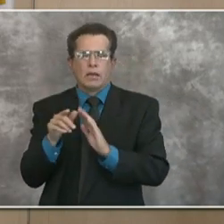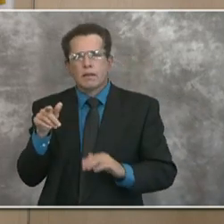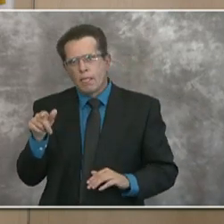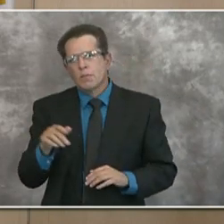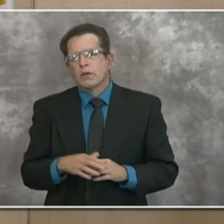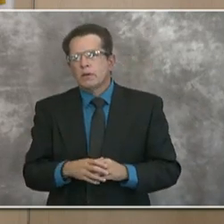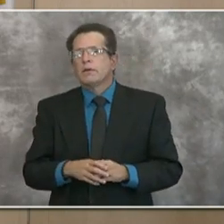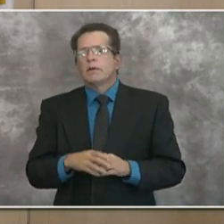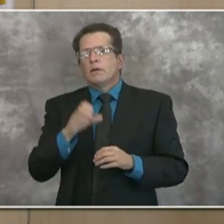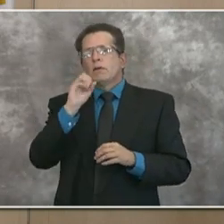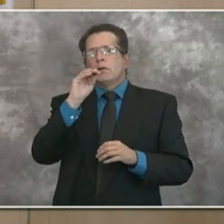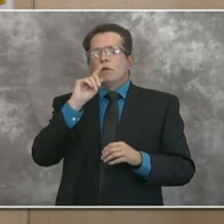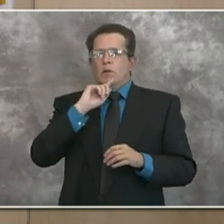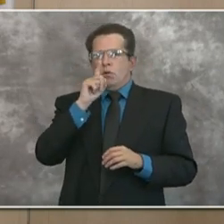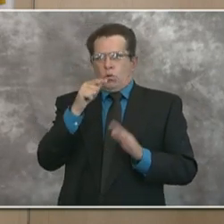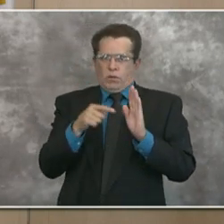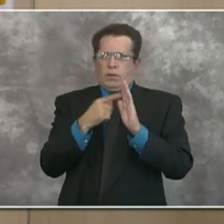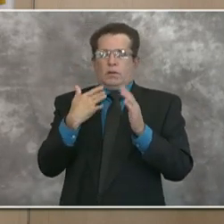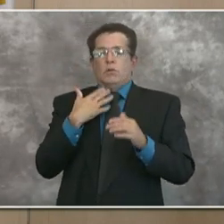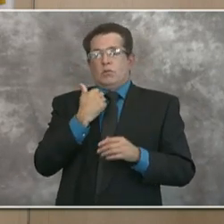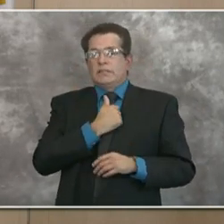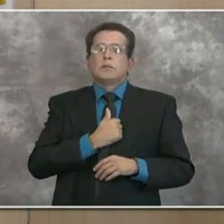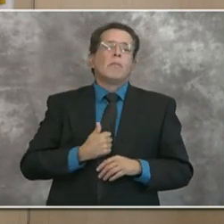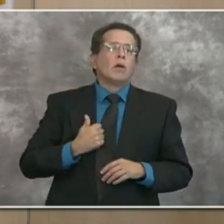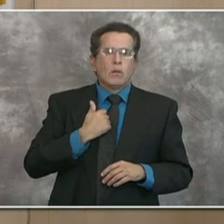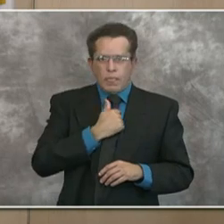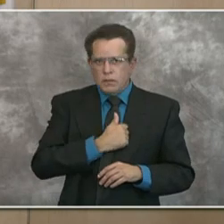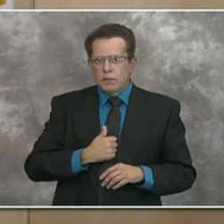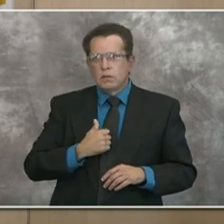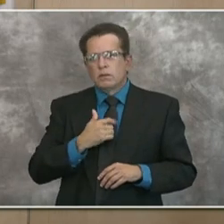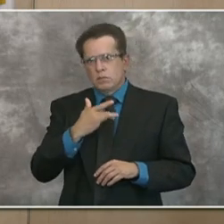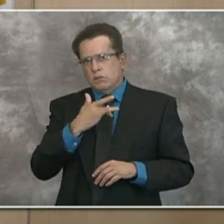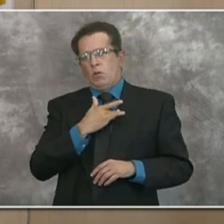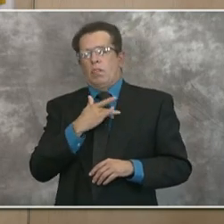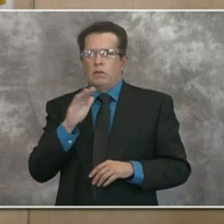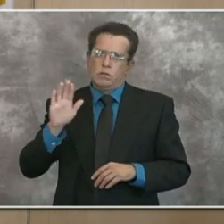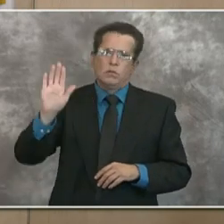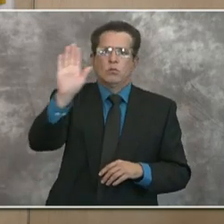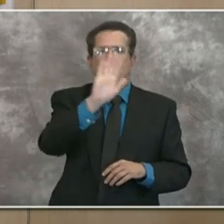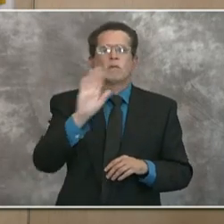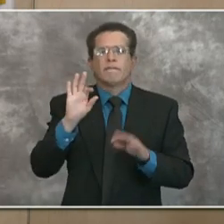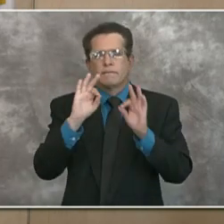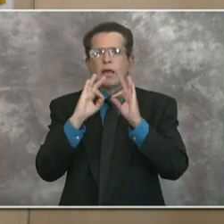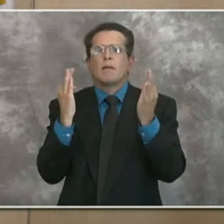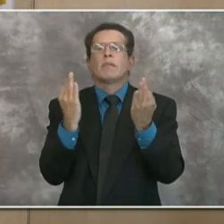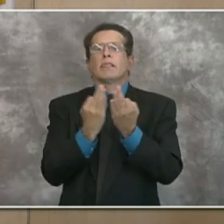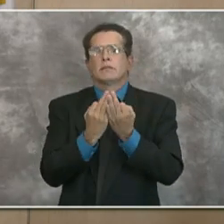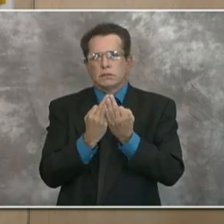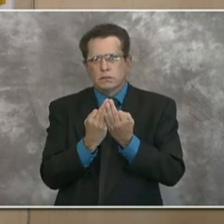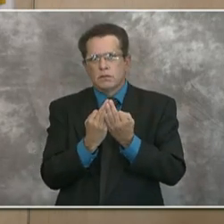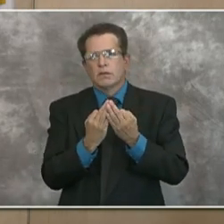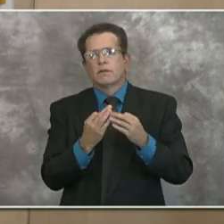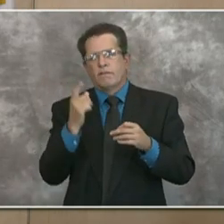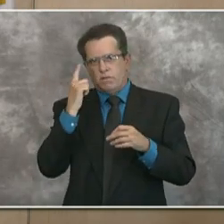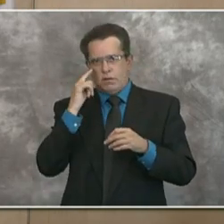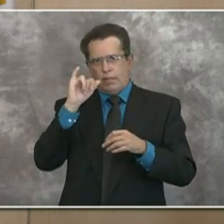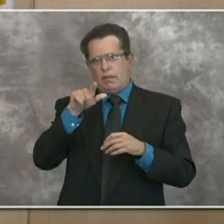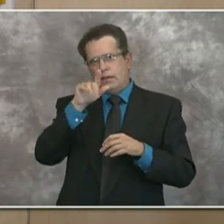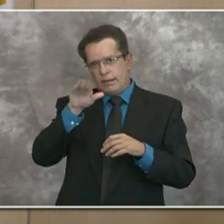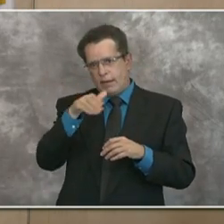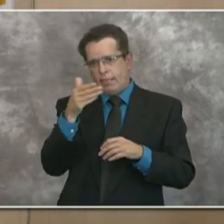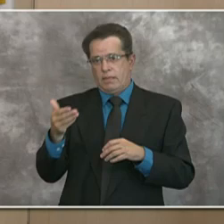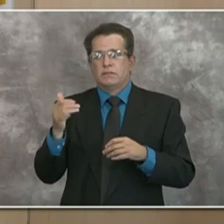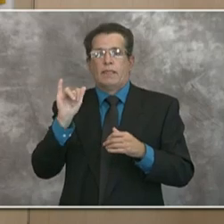Once again, our sincerest sympathies and condolences go out to the families of the deaths that